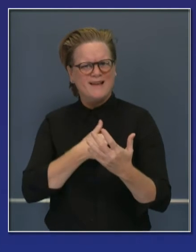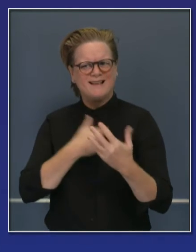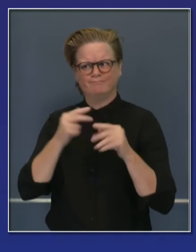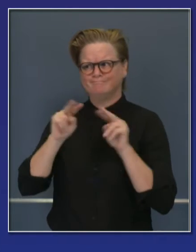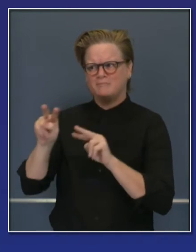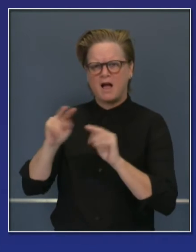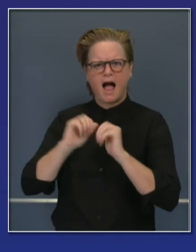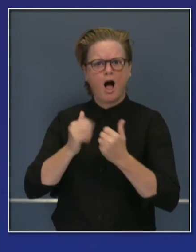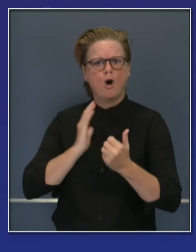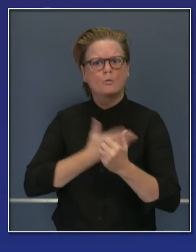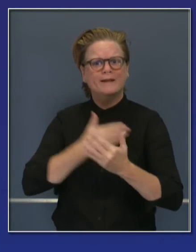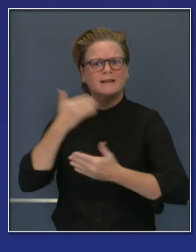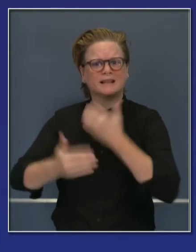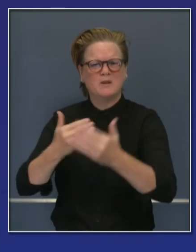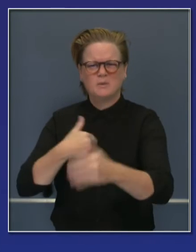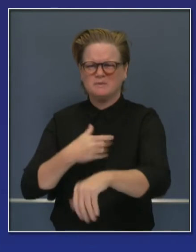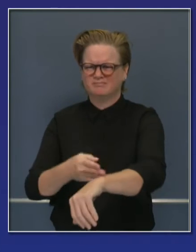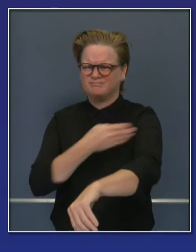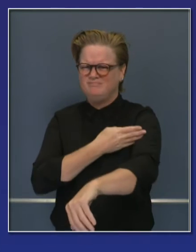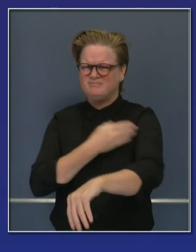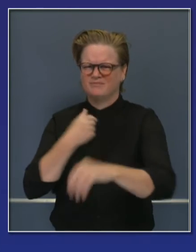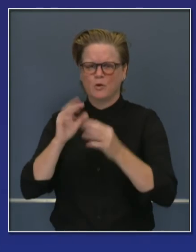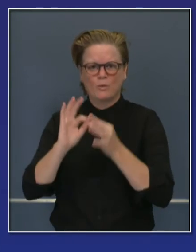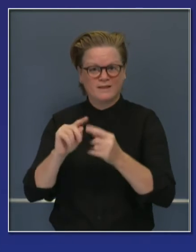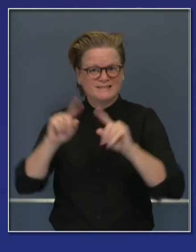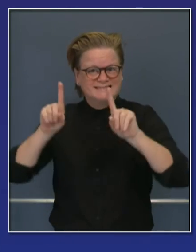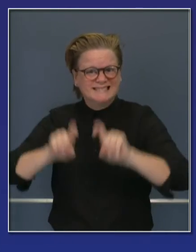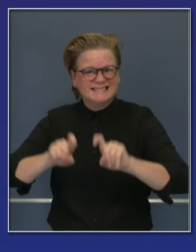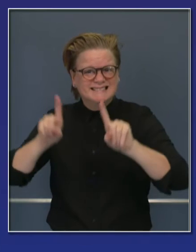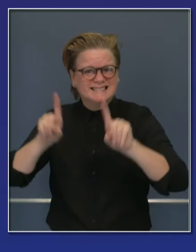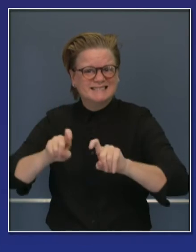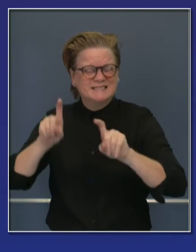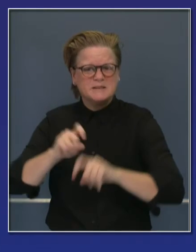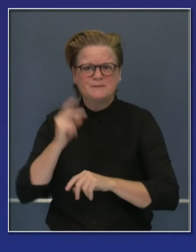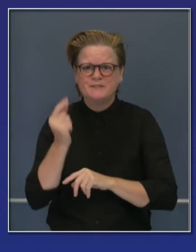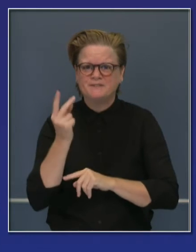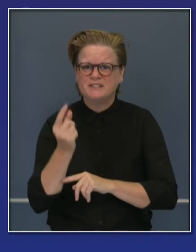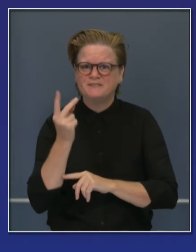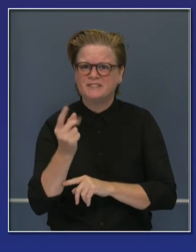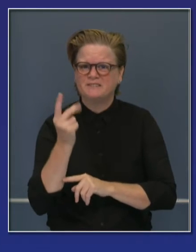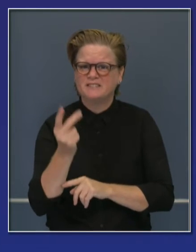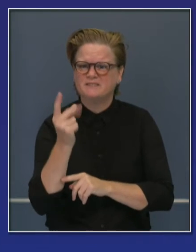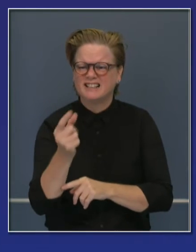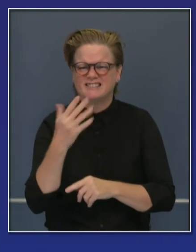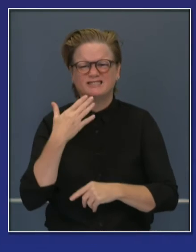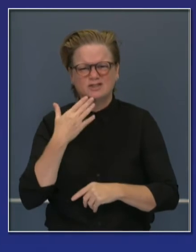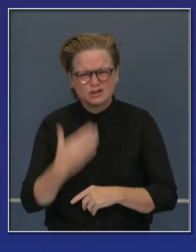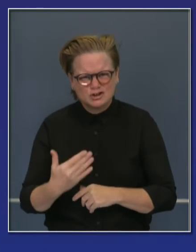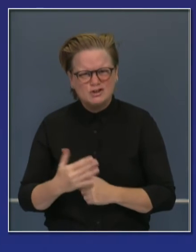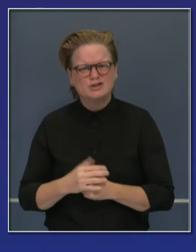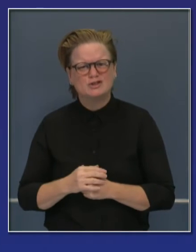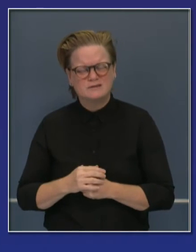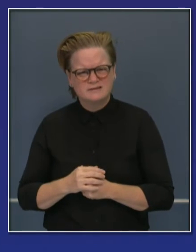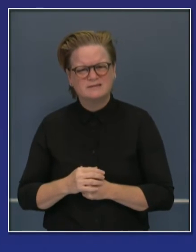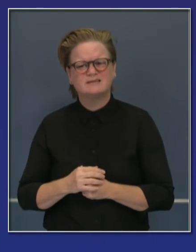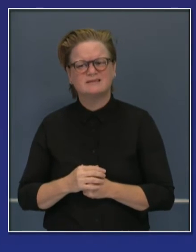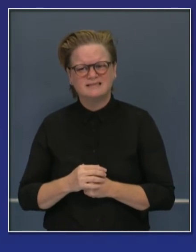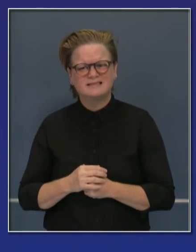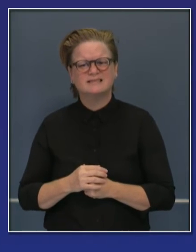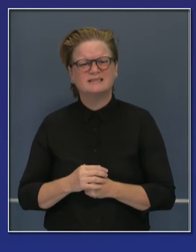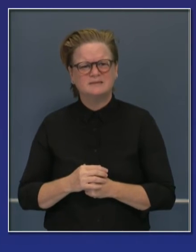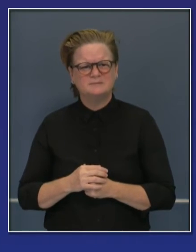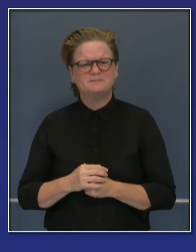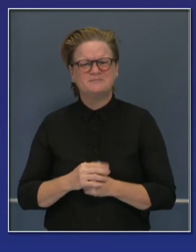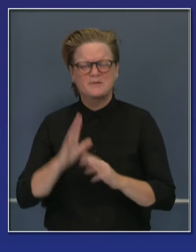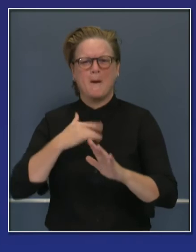recently. And of course, forgive me, that's tea that I just got in my, that I drank a moment ago